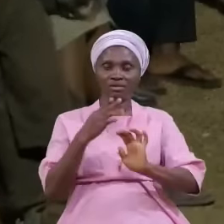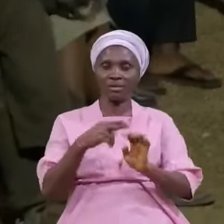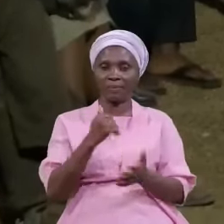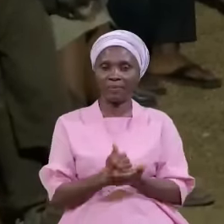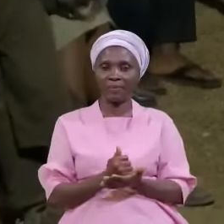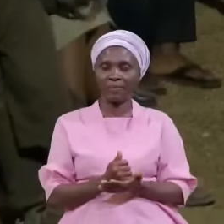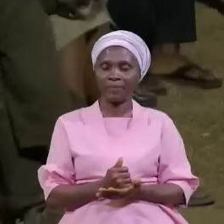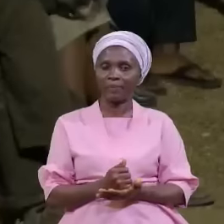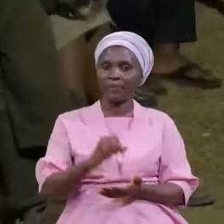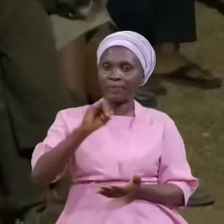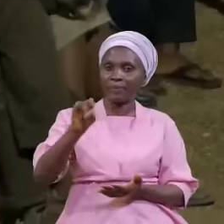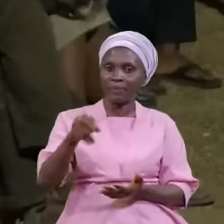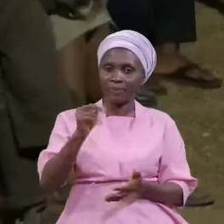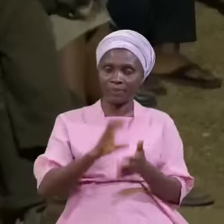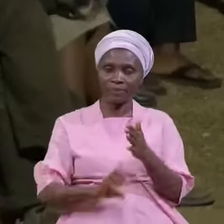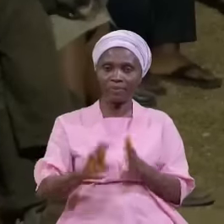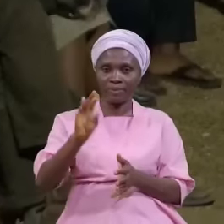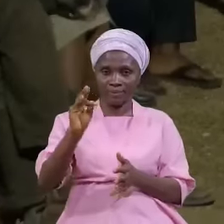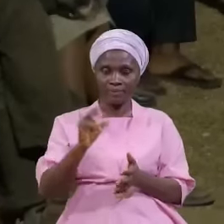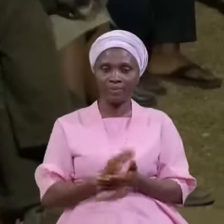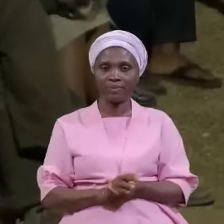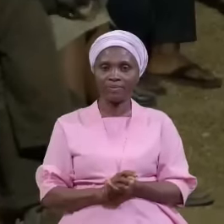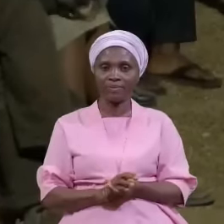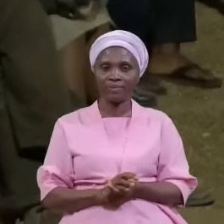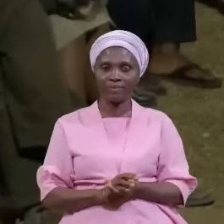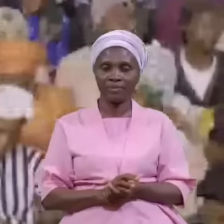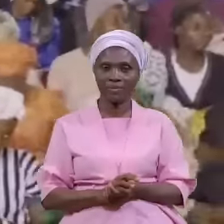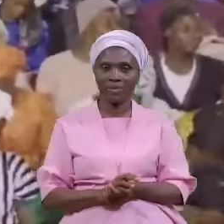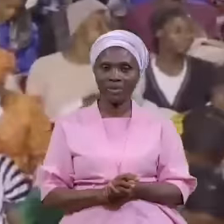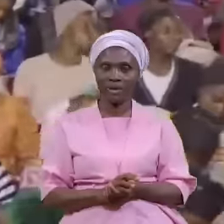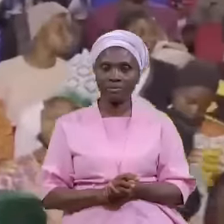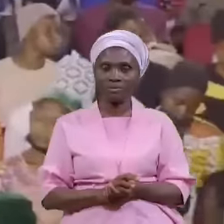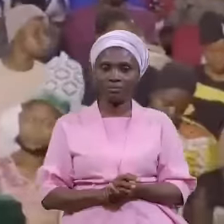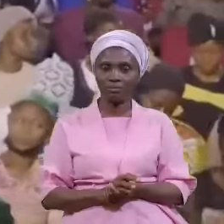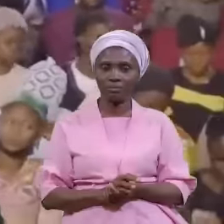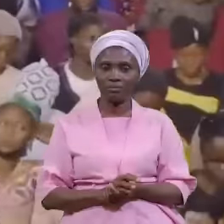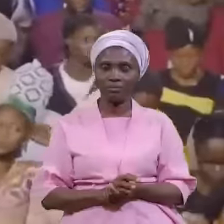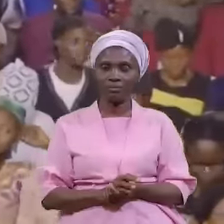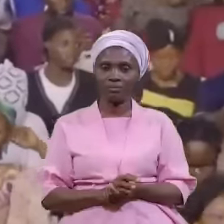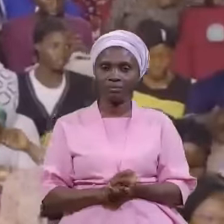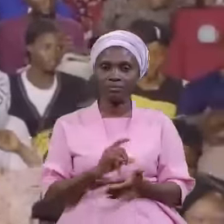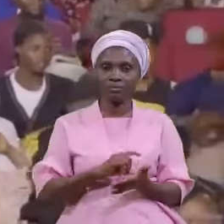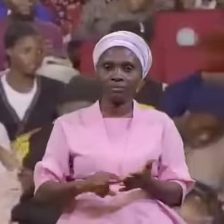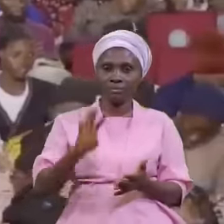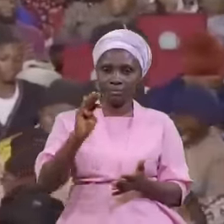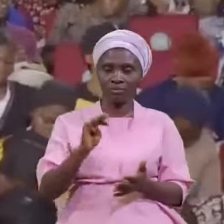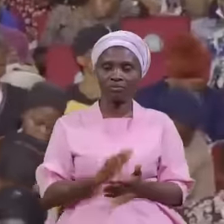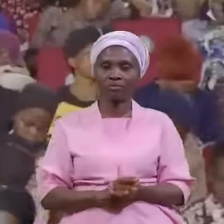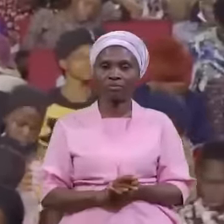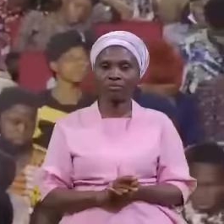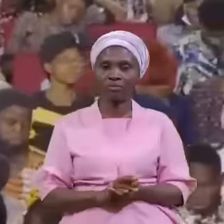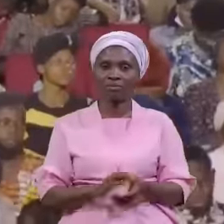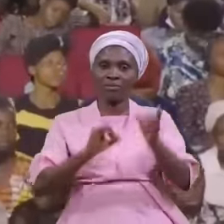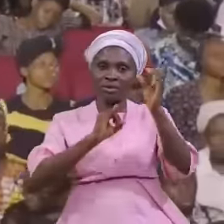17, John chapter 17, we're reading from verse 14. I have given